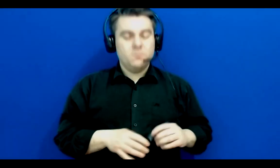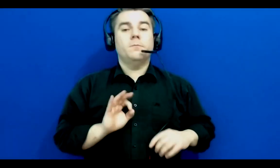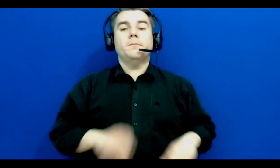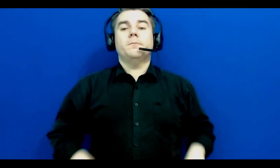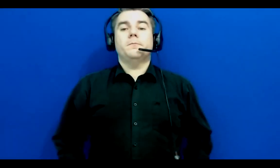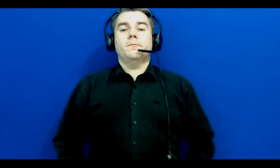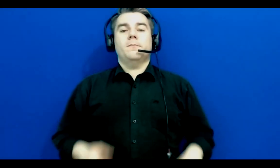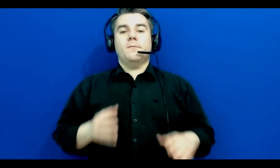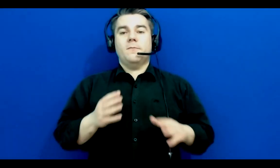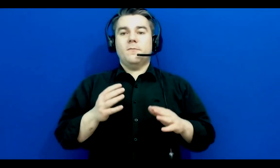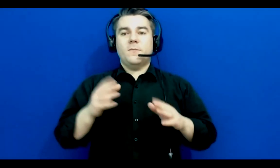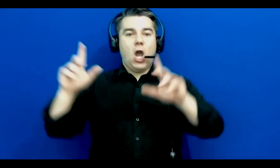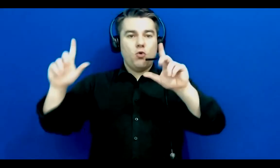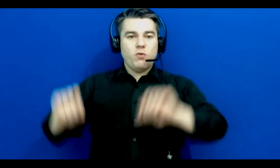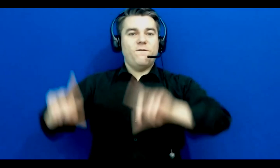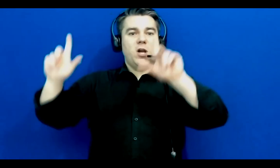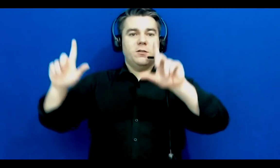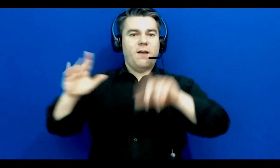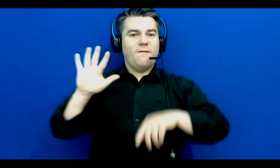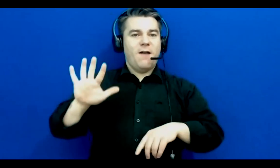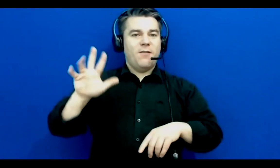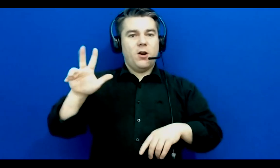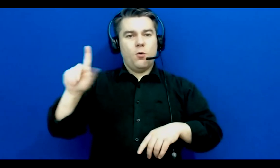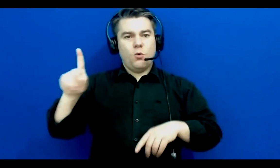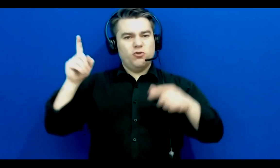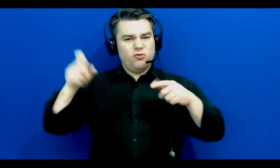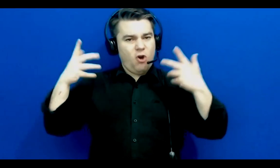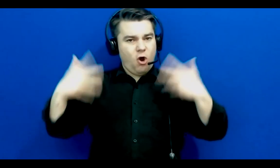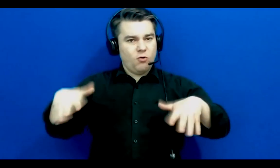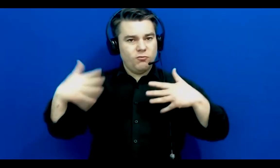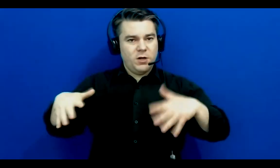I'm just going to refresh the page because it's 5:31. She should be in here.